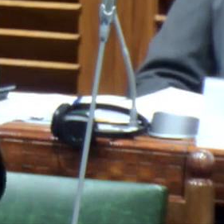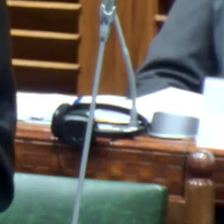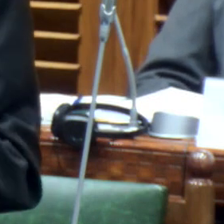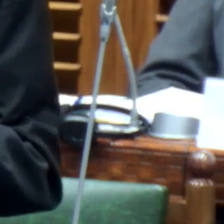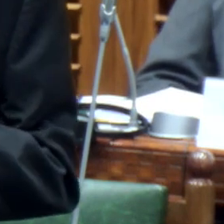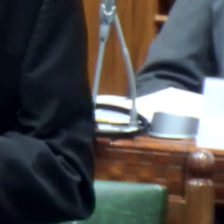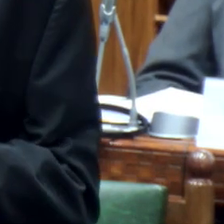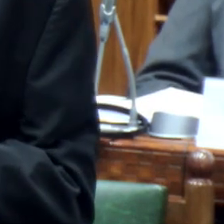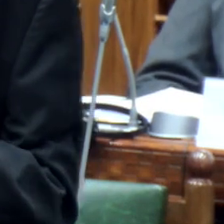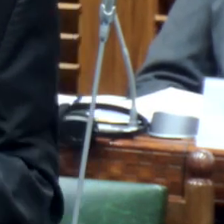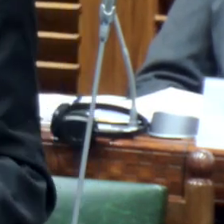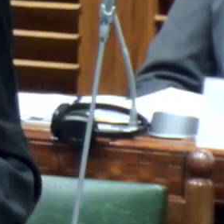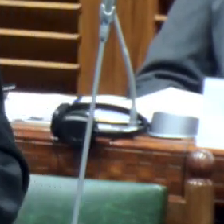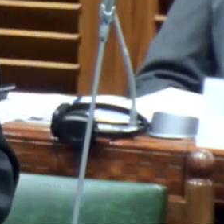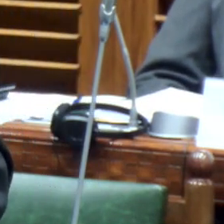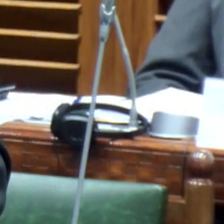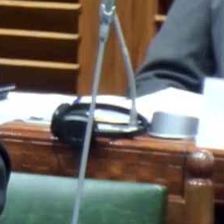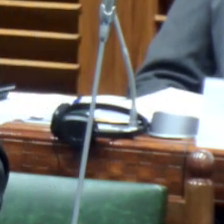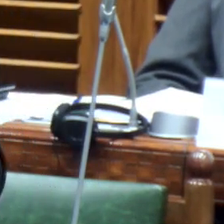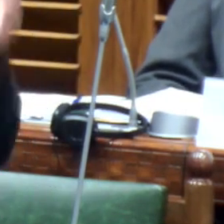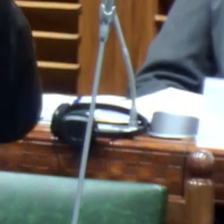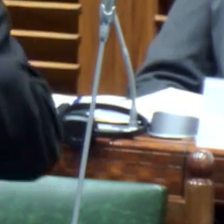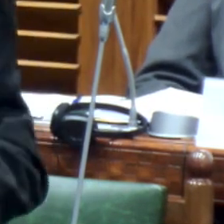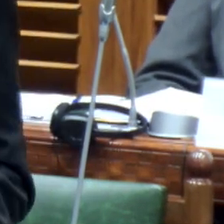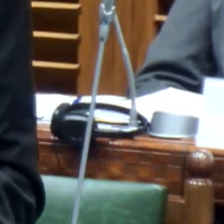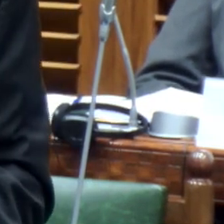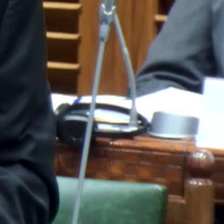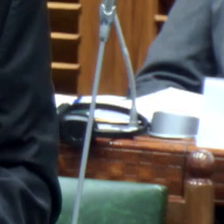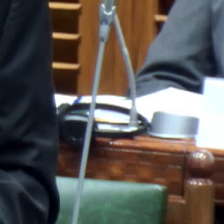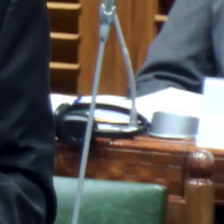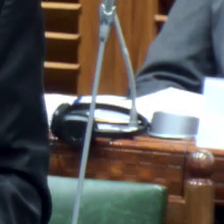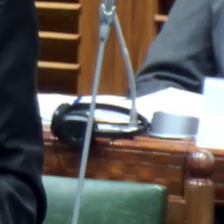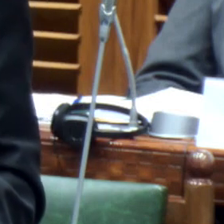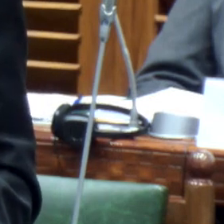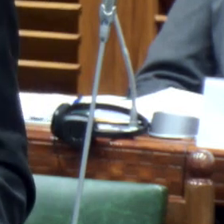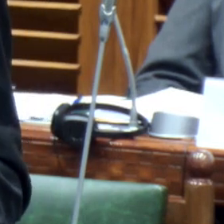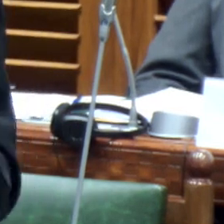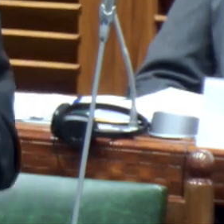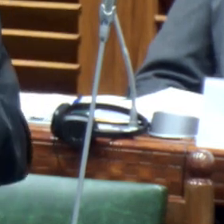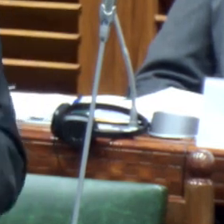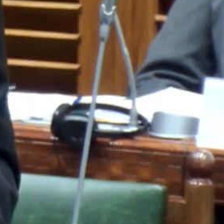And of course, Mr. Speaker, I have also got the Leader of Opposition on my side,